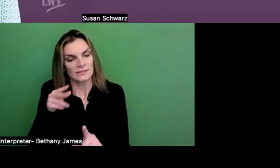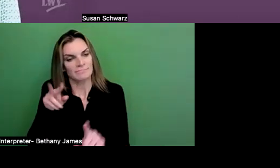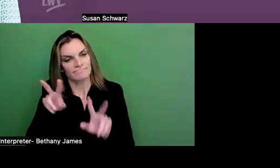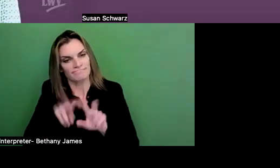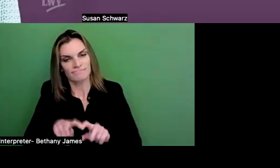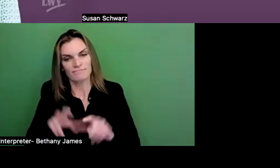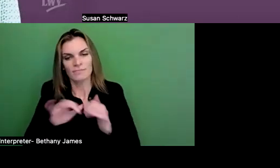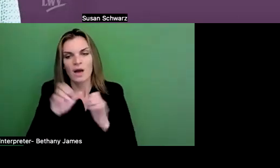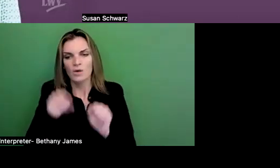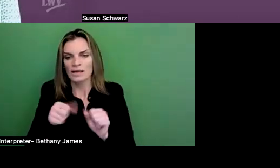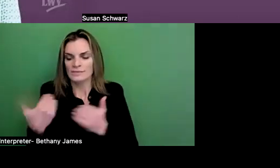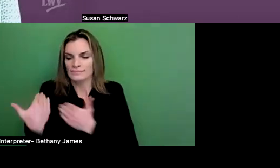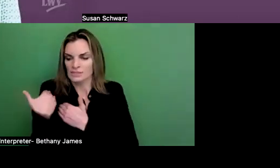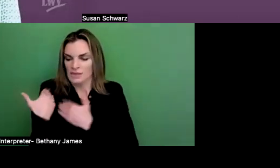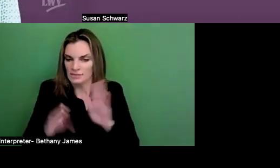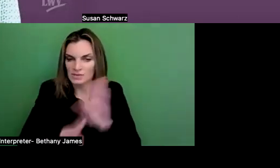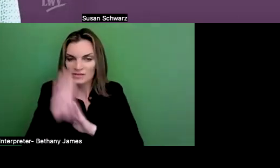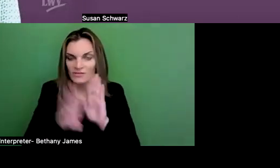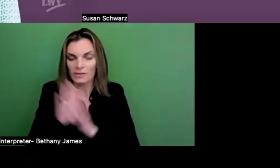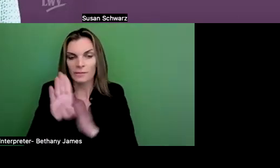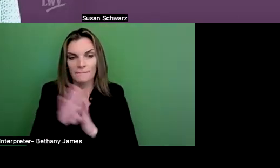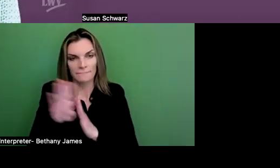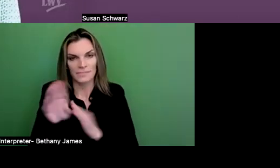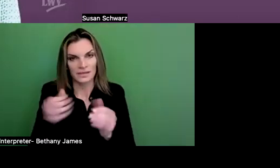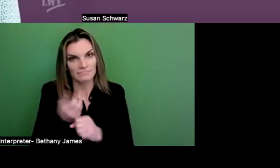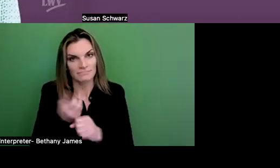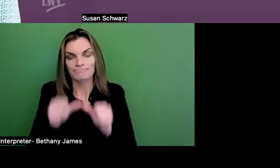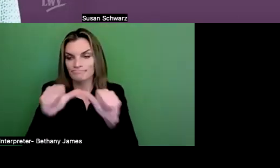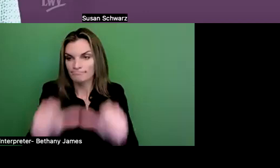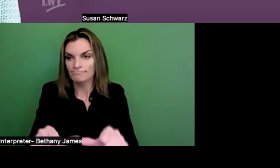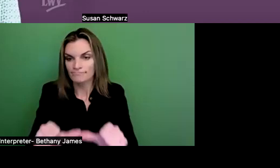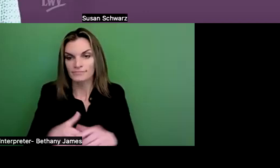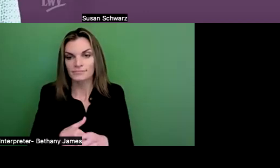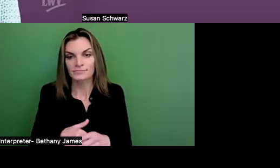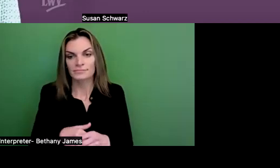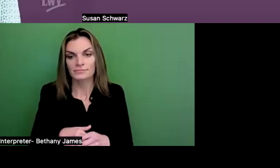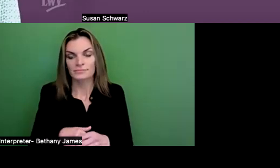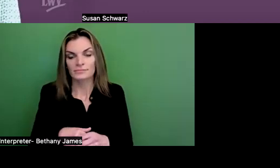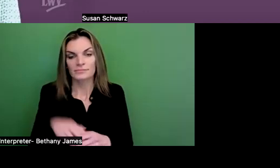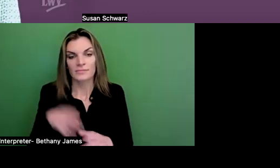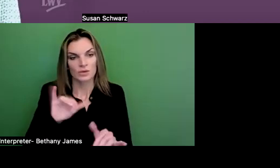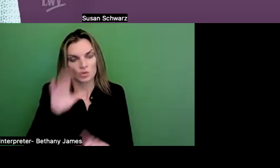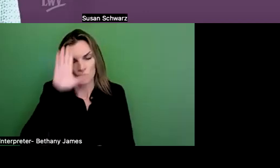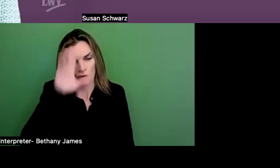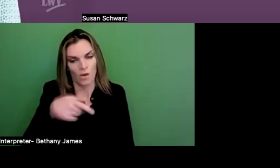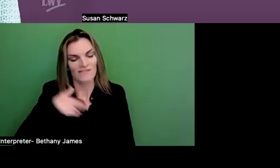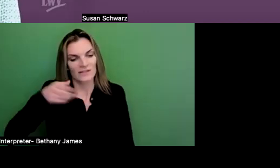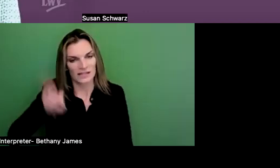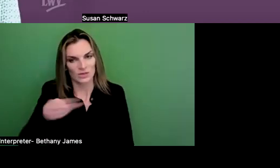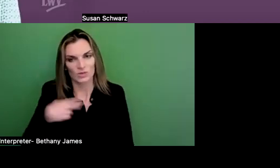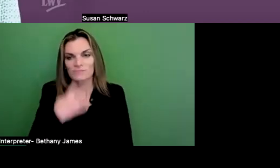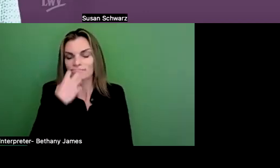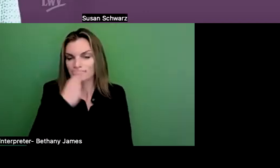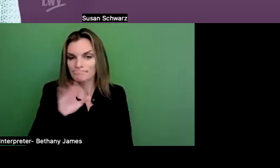development. We want projects to go forth that are responsible and sensitive to the village and its past. We focus